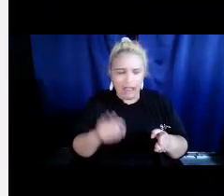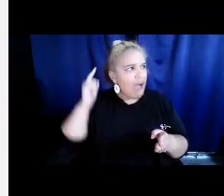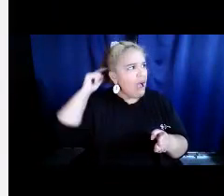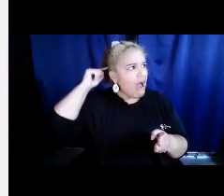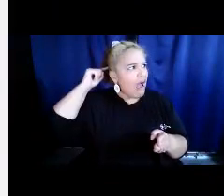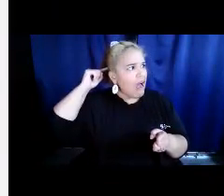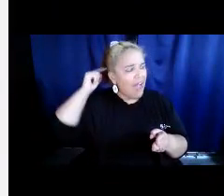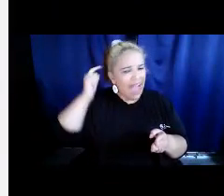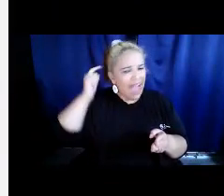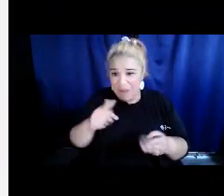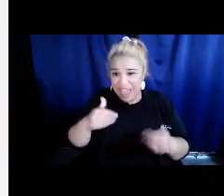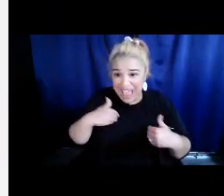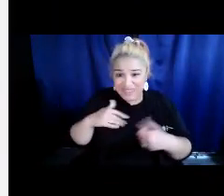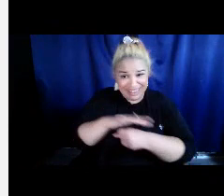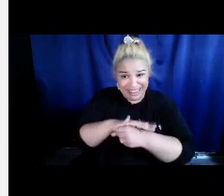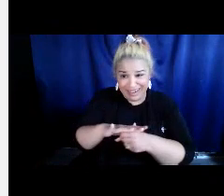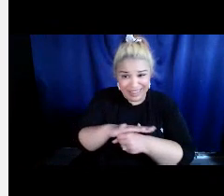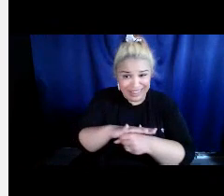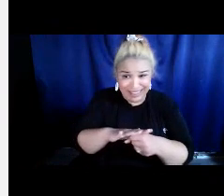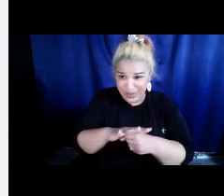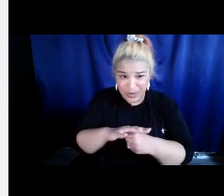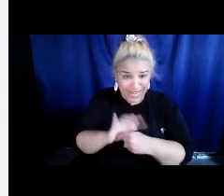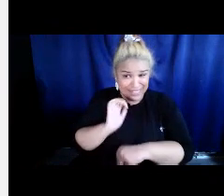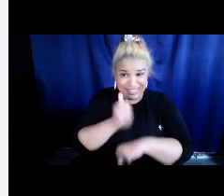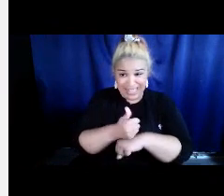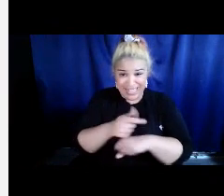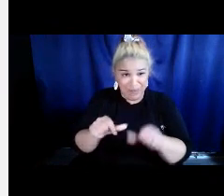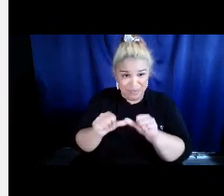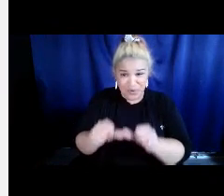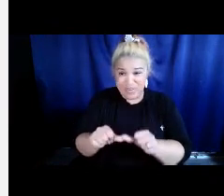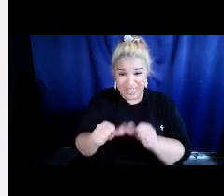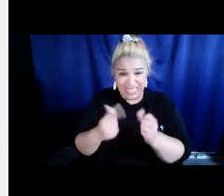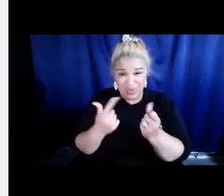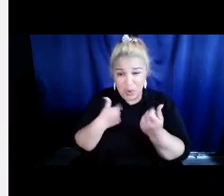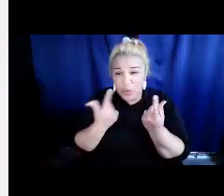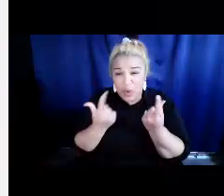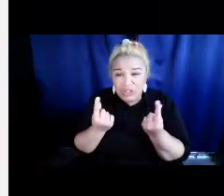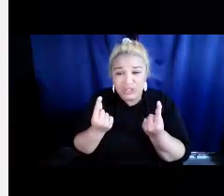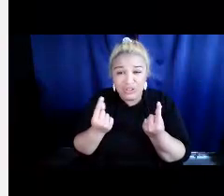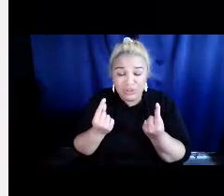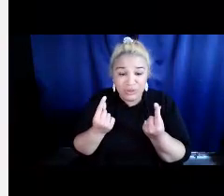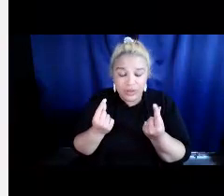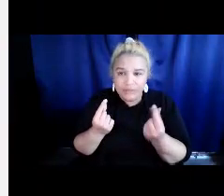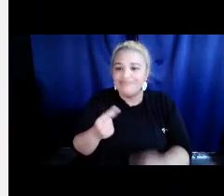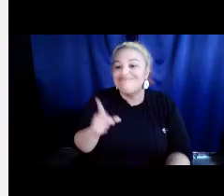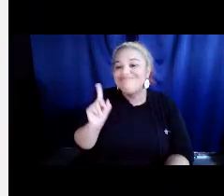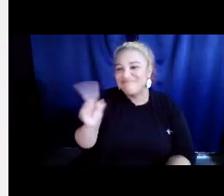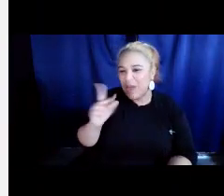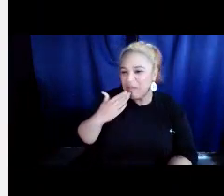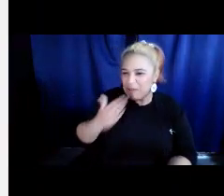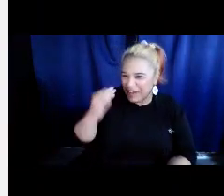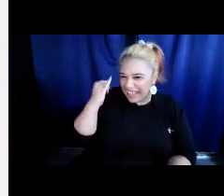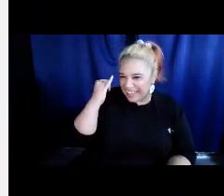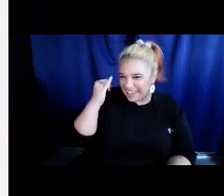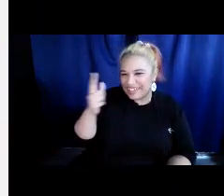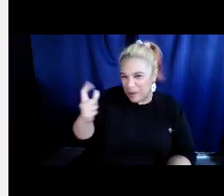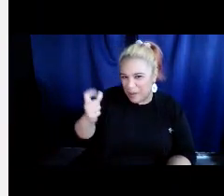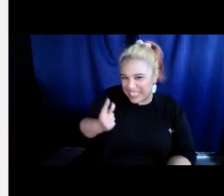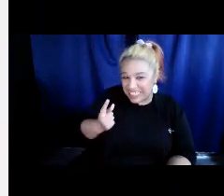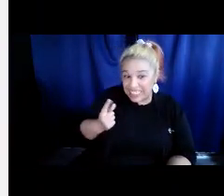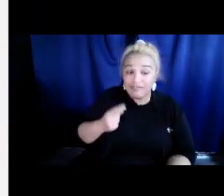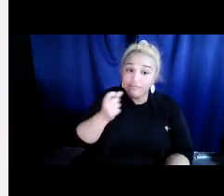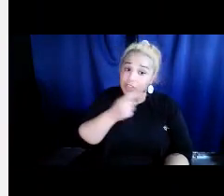sensory experience in another way. These stations are most often used in community settings and come in various forms. Some include sensory kits,